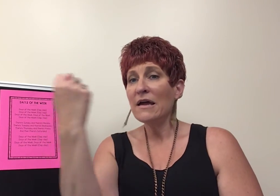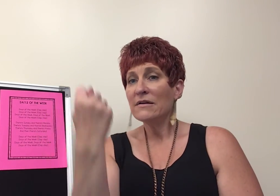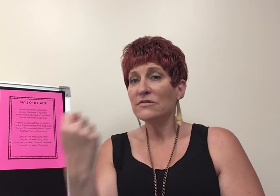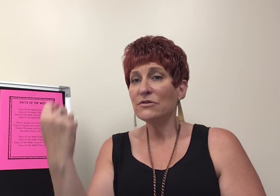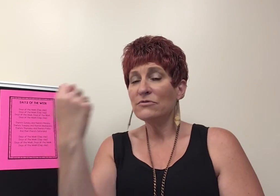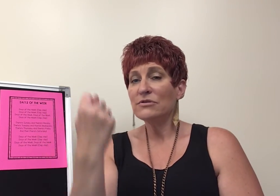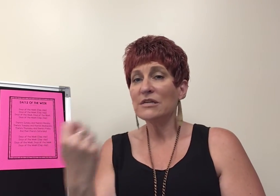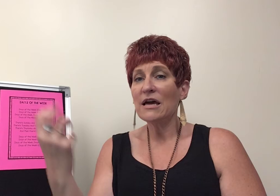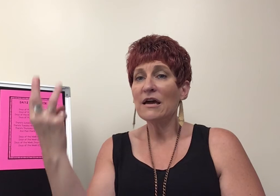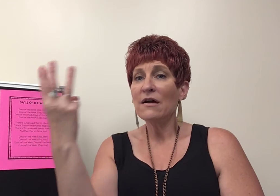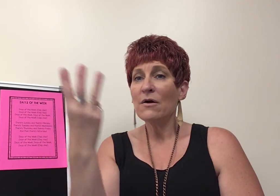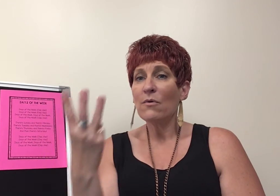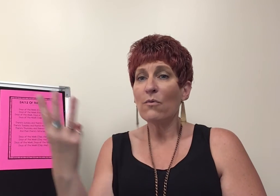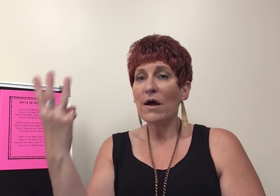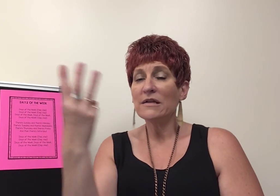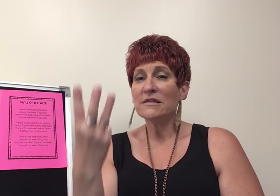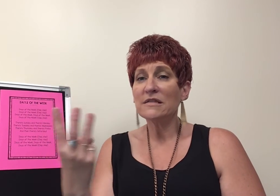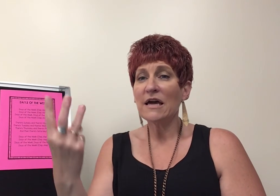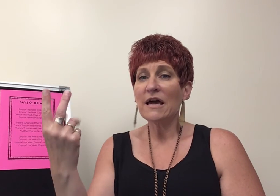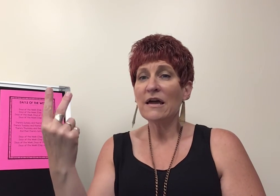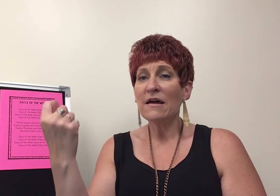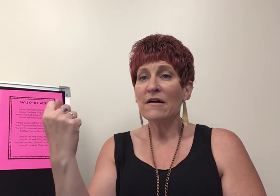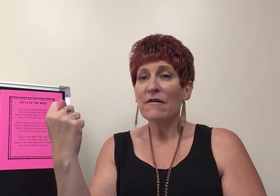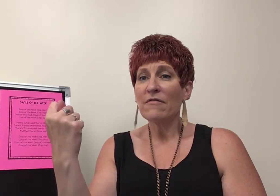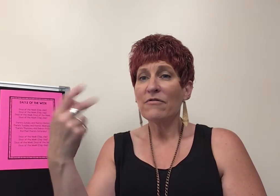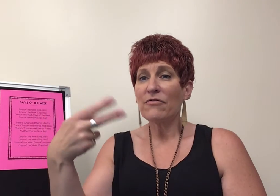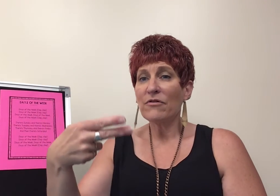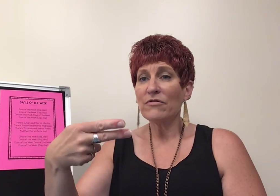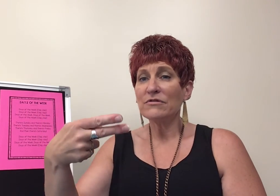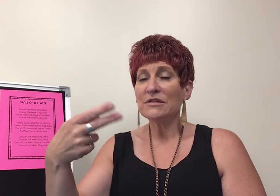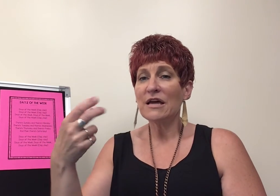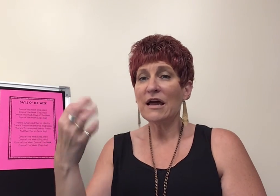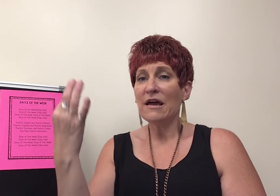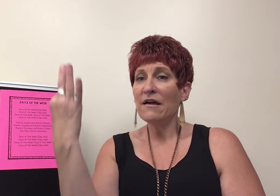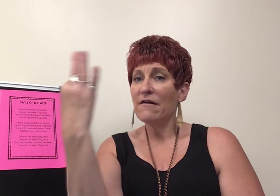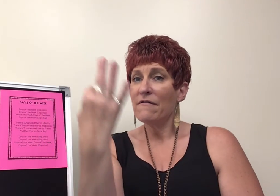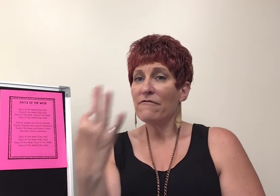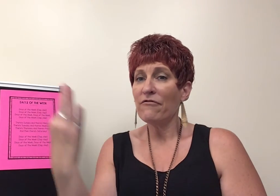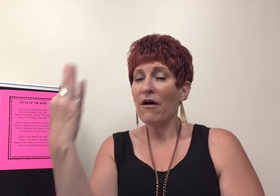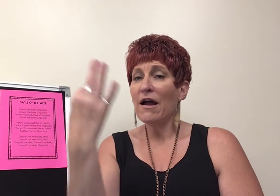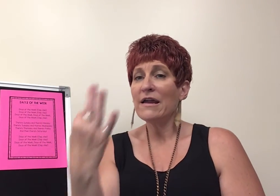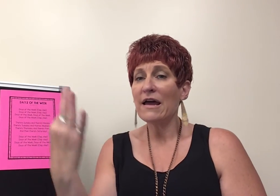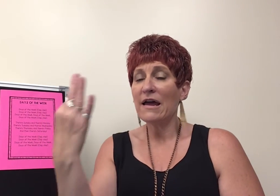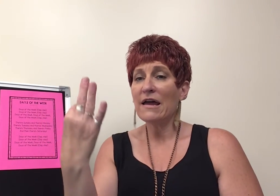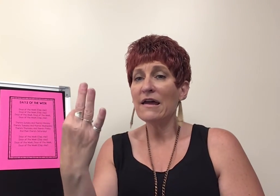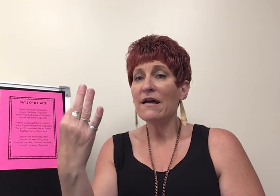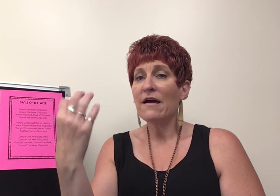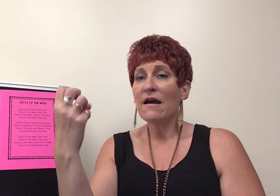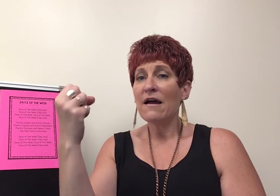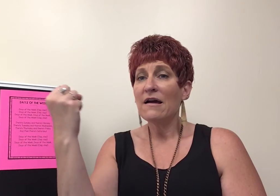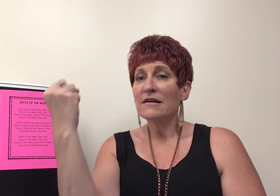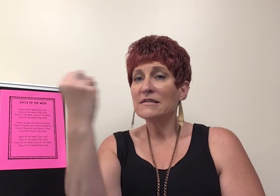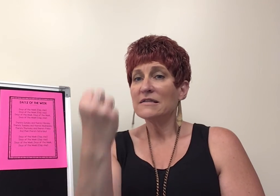Monday, Tuesday, Wednesday, Thursday, Friday,